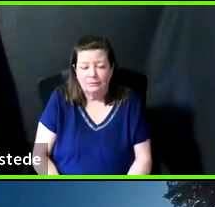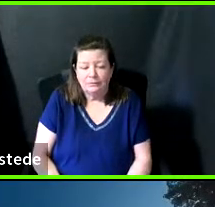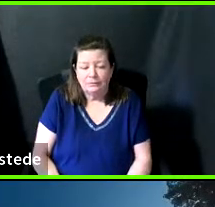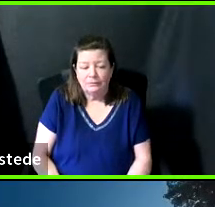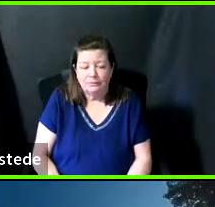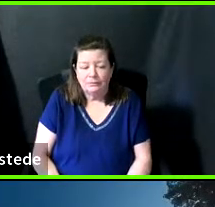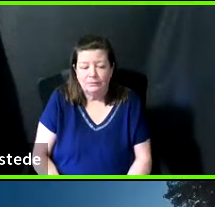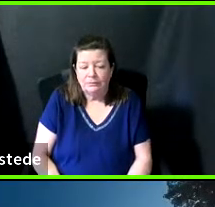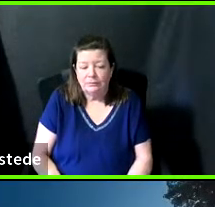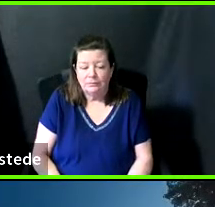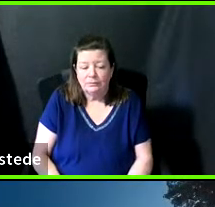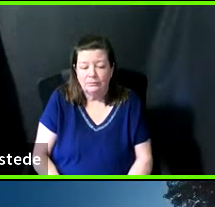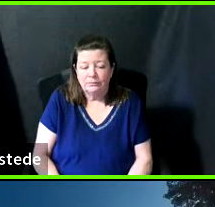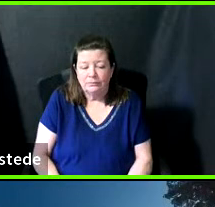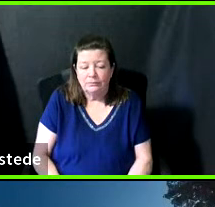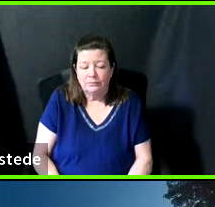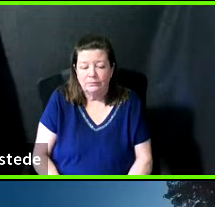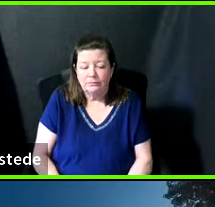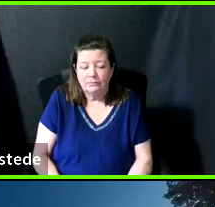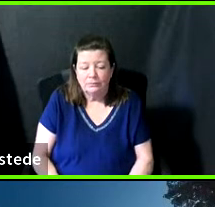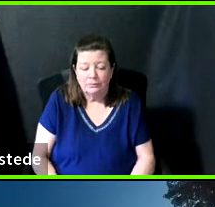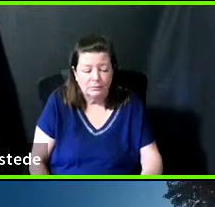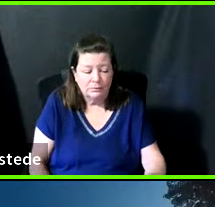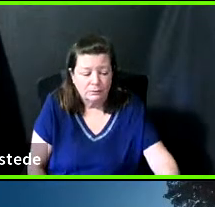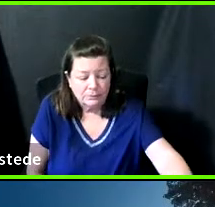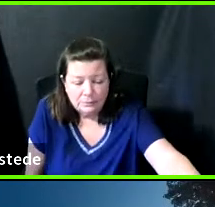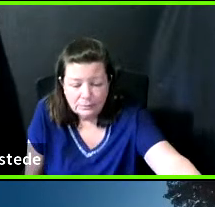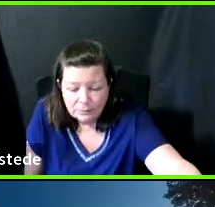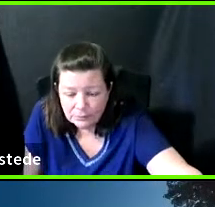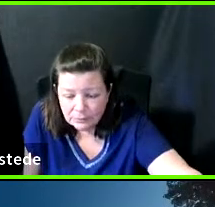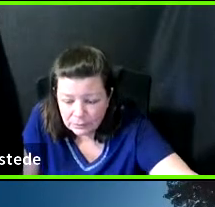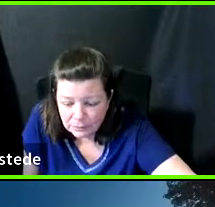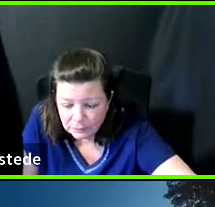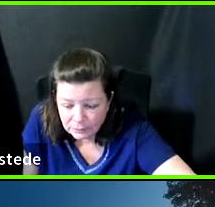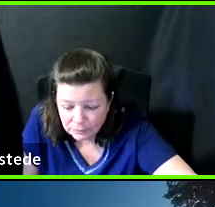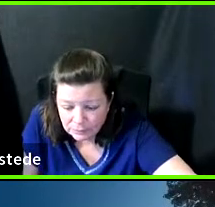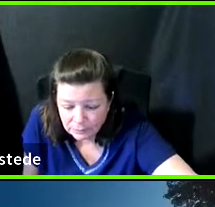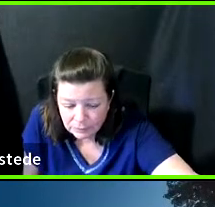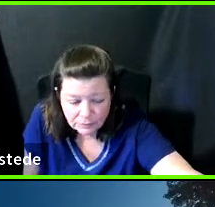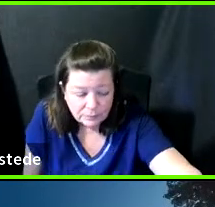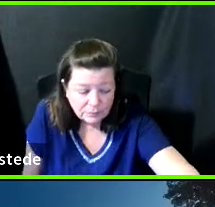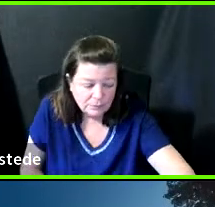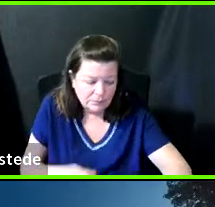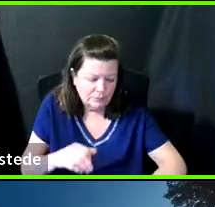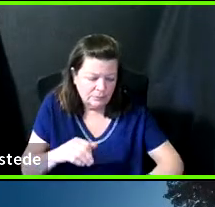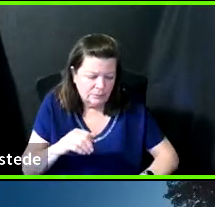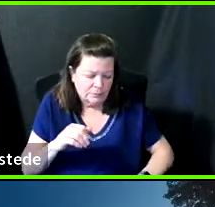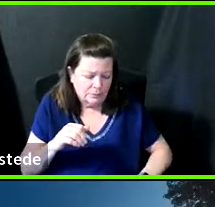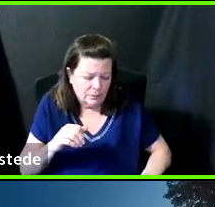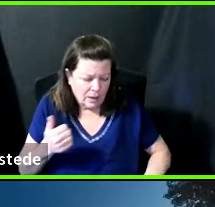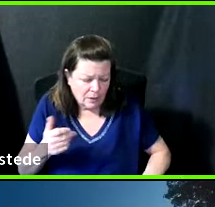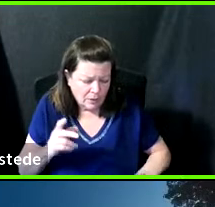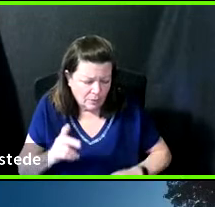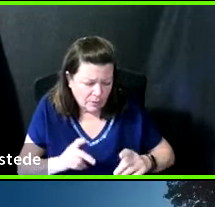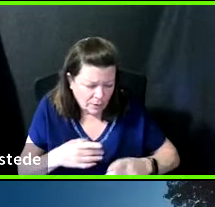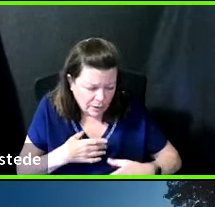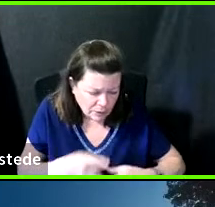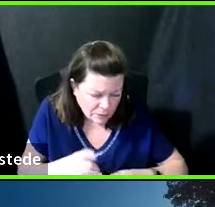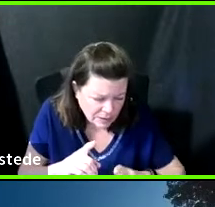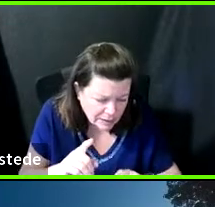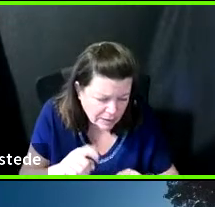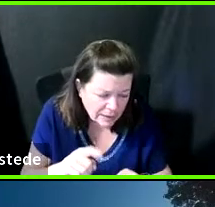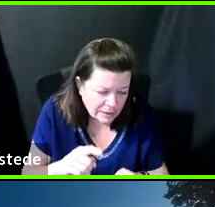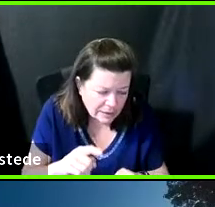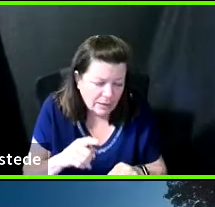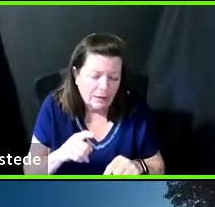Is there other interest from folks in attending? So of those 6 that we've mentioned thus far, we're